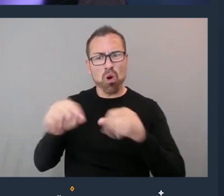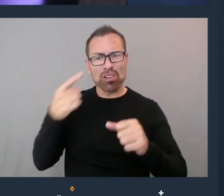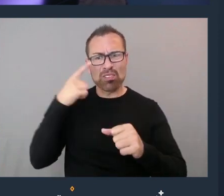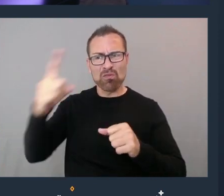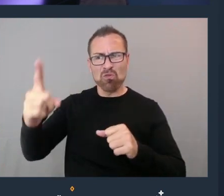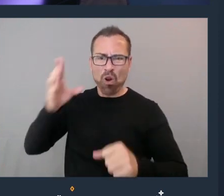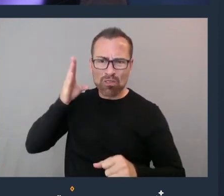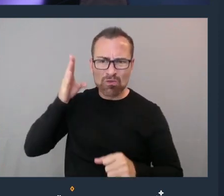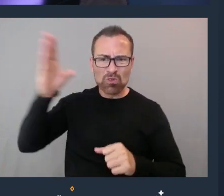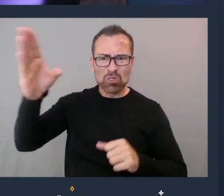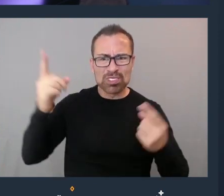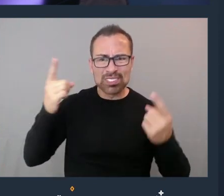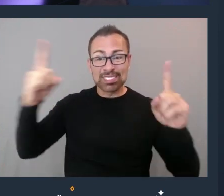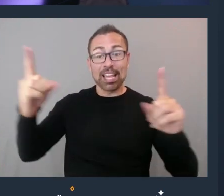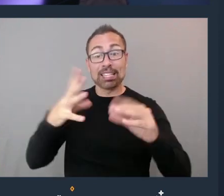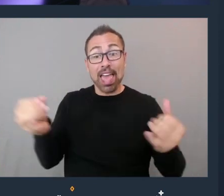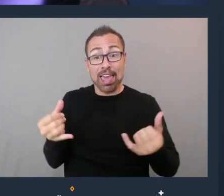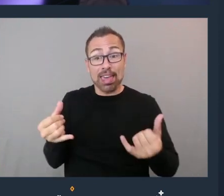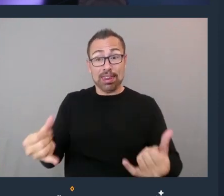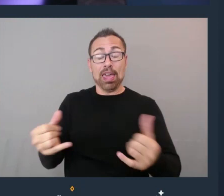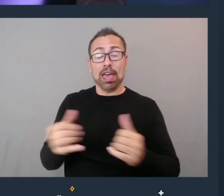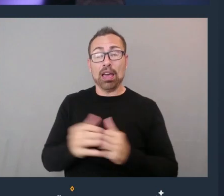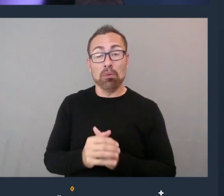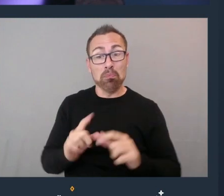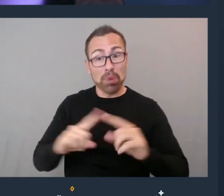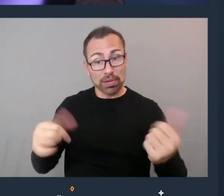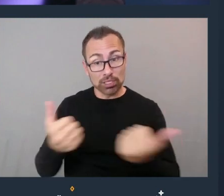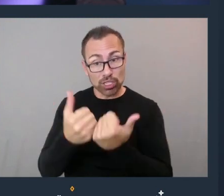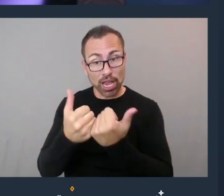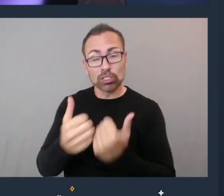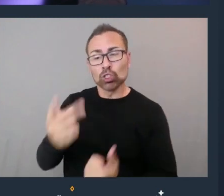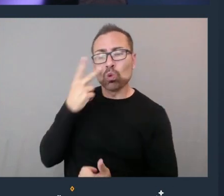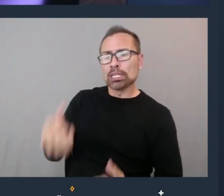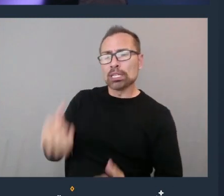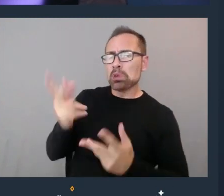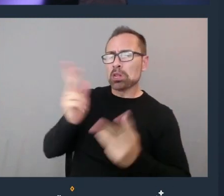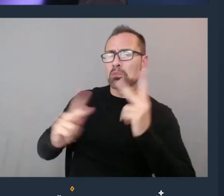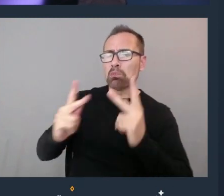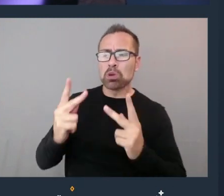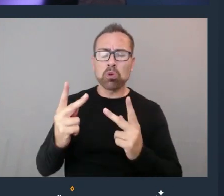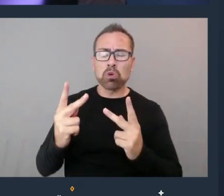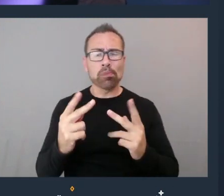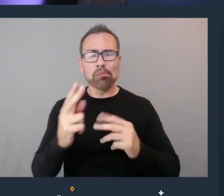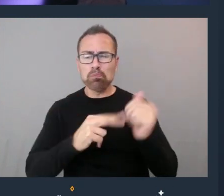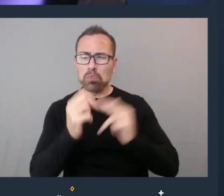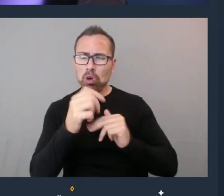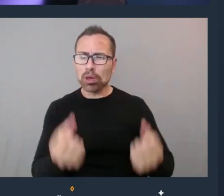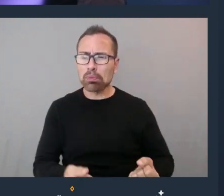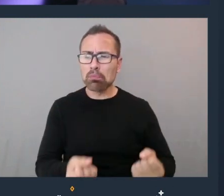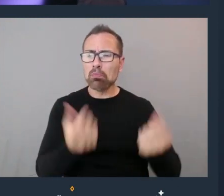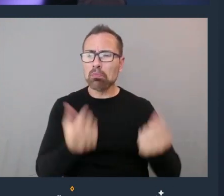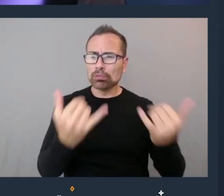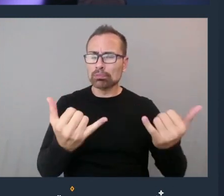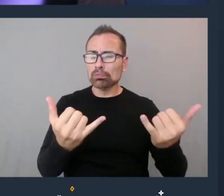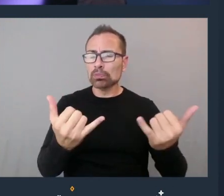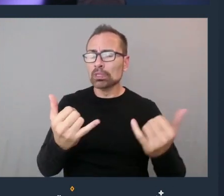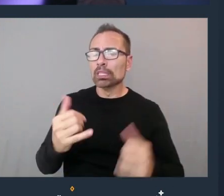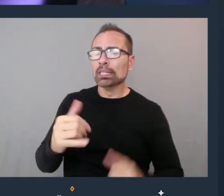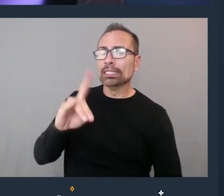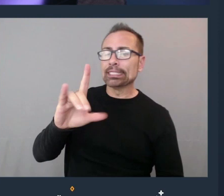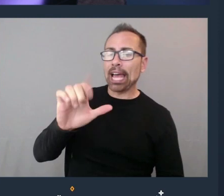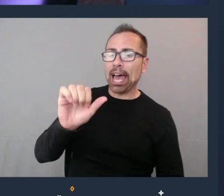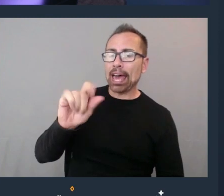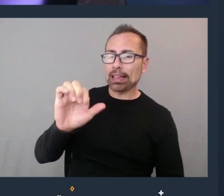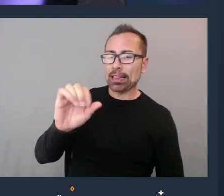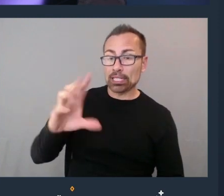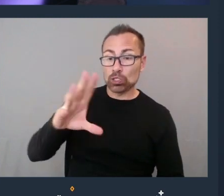why we see a lot of customers building modern data lakes in S3. The customers that are able to put their data to work to make those better, more informed decisions